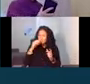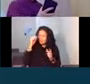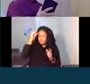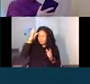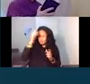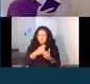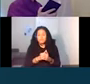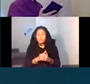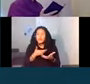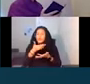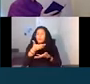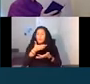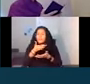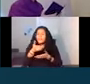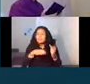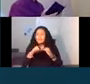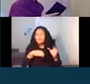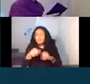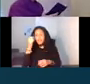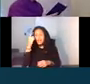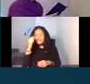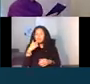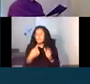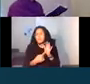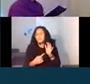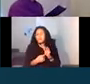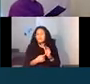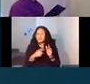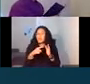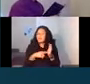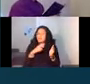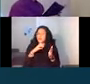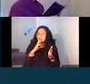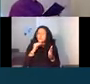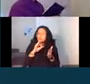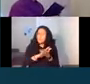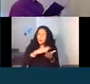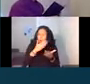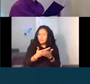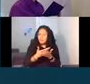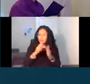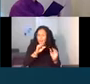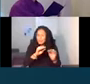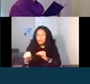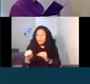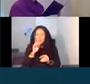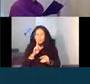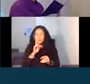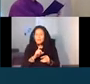very important, and she used her poetry to teach women who were less well educated than